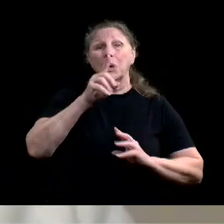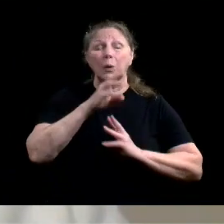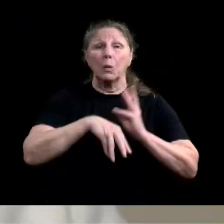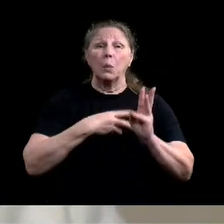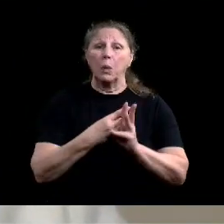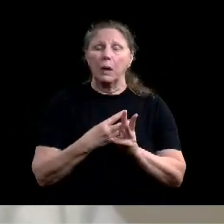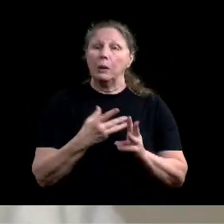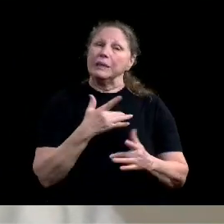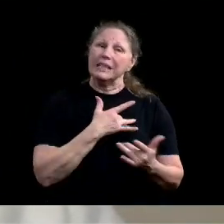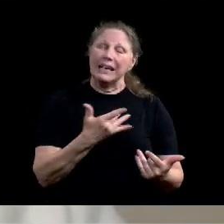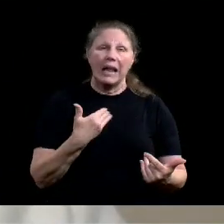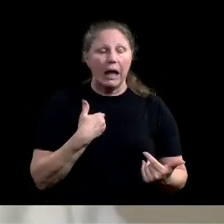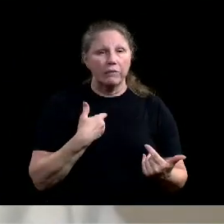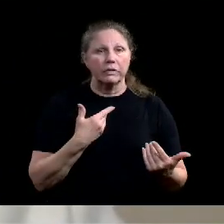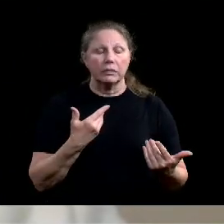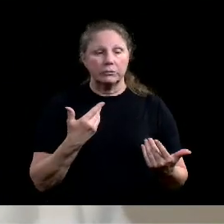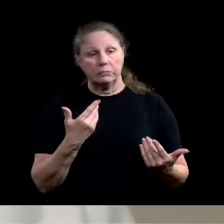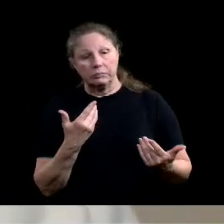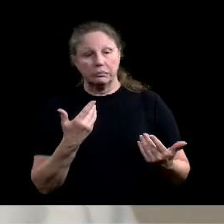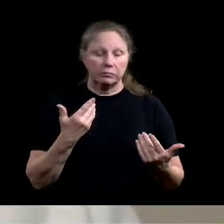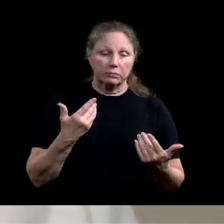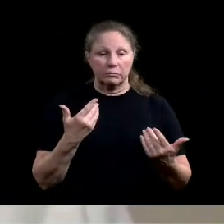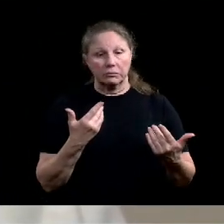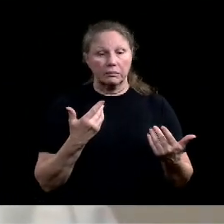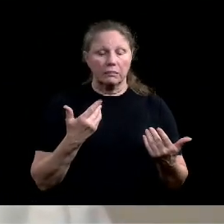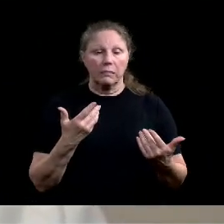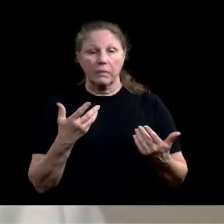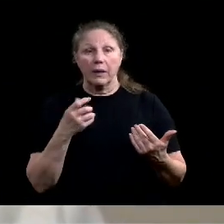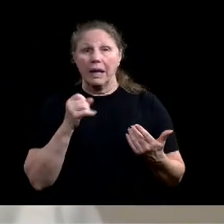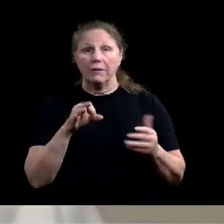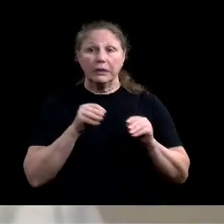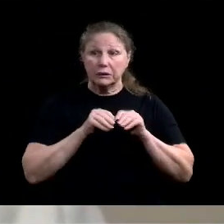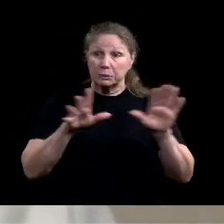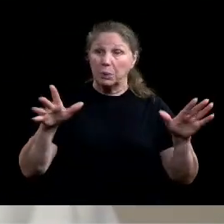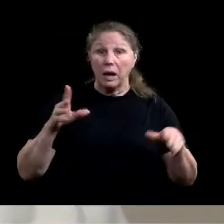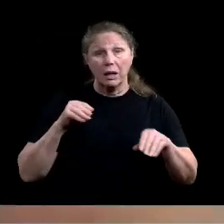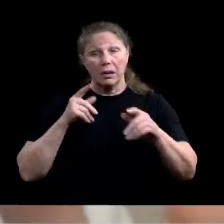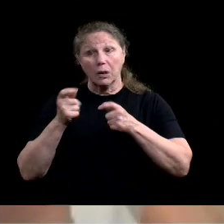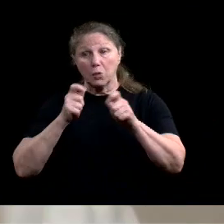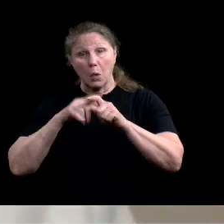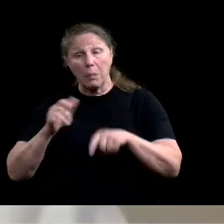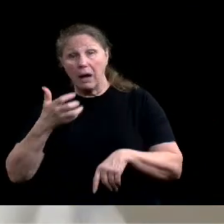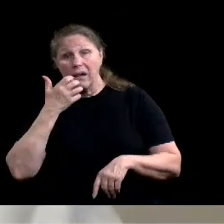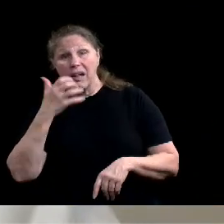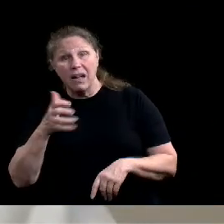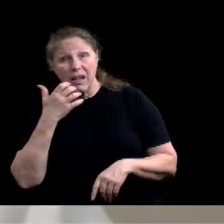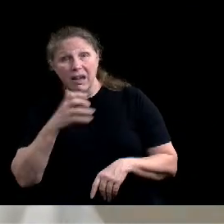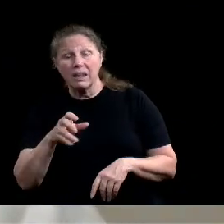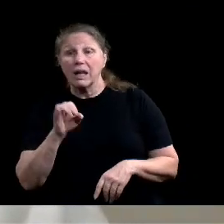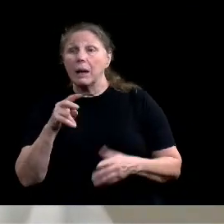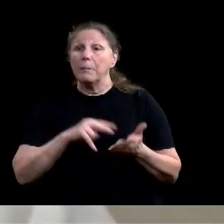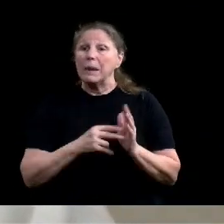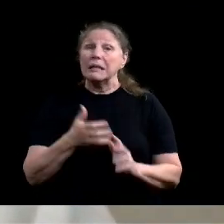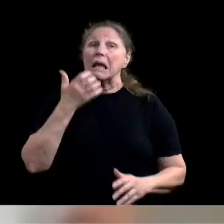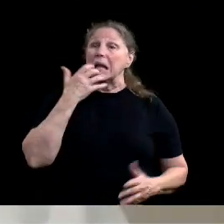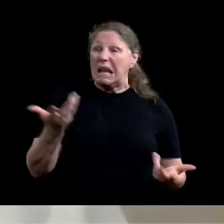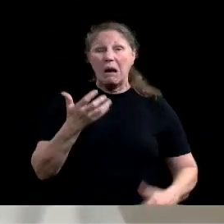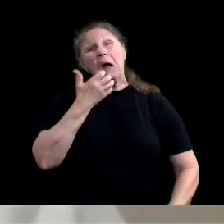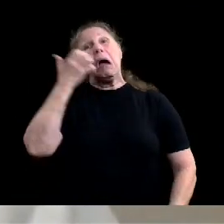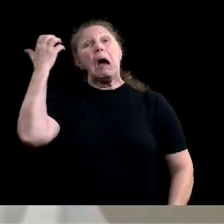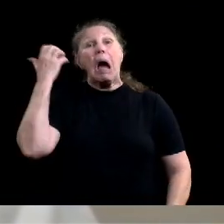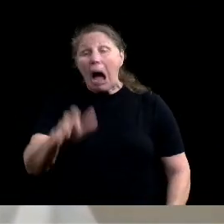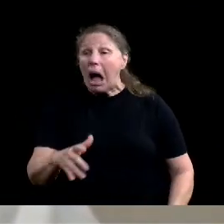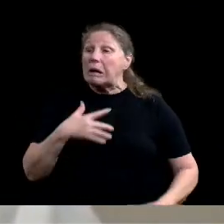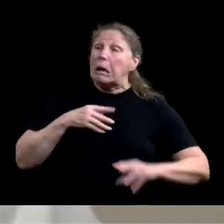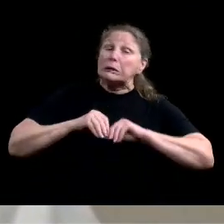influential about spread that we by no means should hang our hat on. Well, it's about to be Texas summer and this thing's just